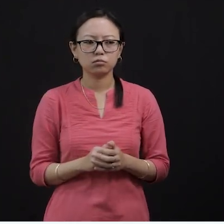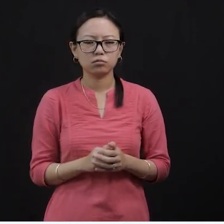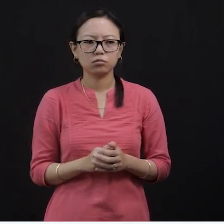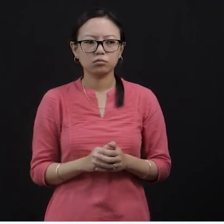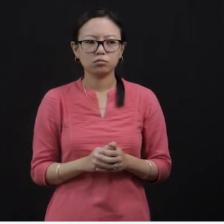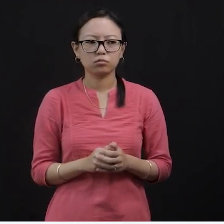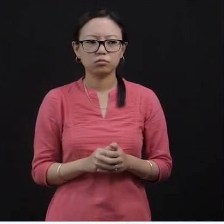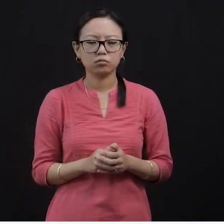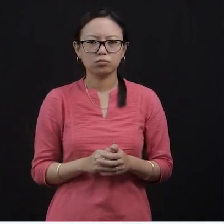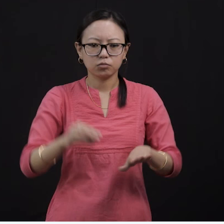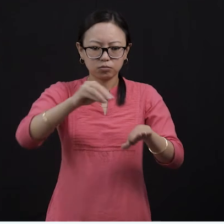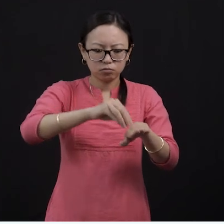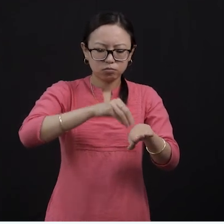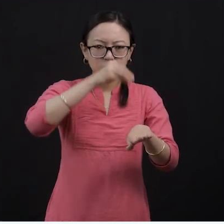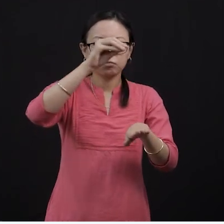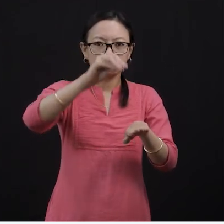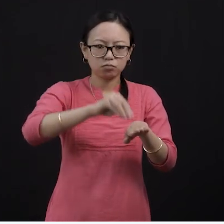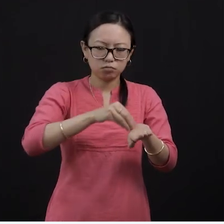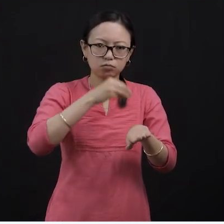can leave and start all over again.